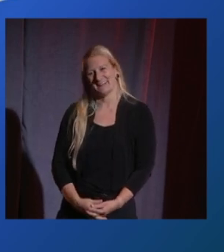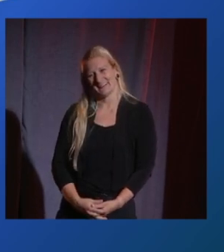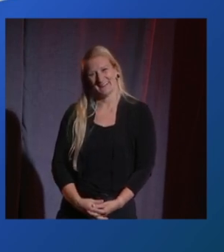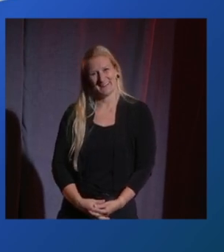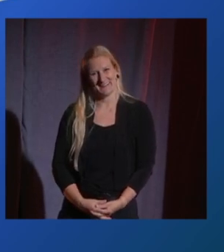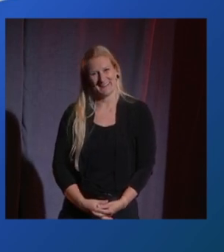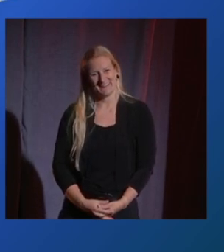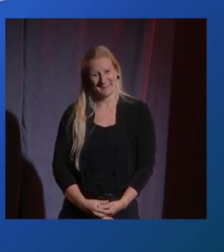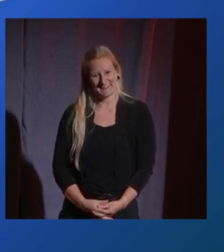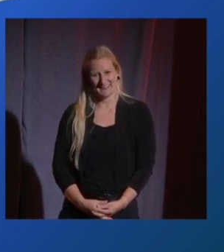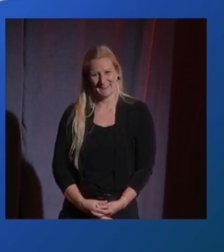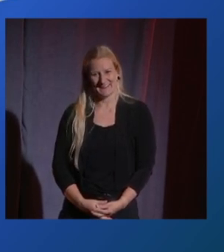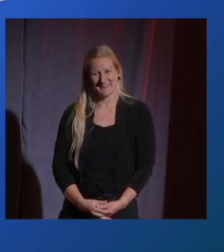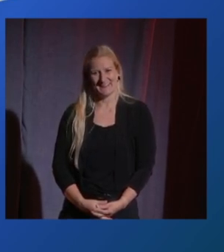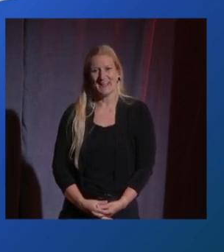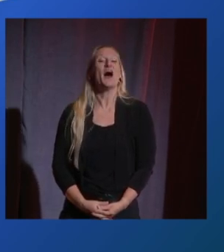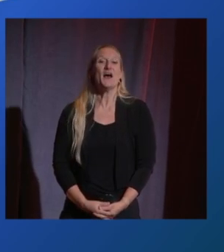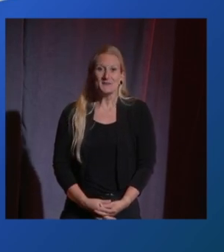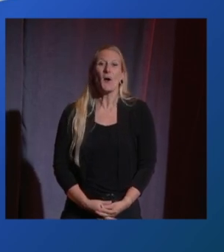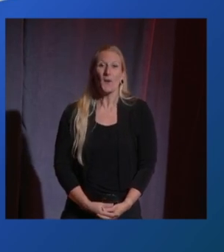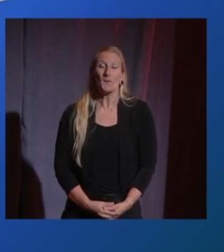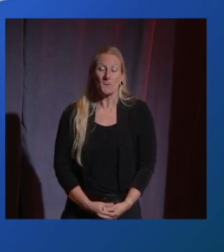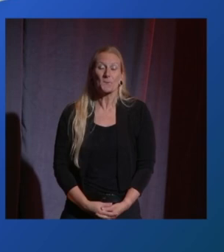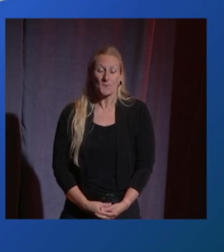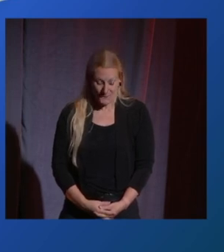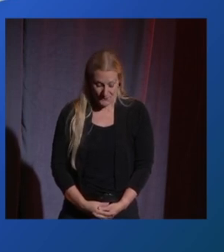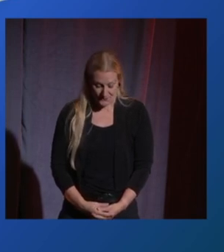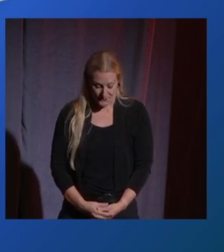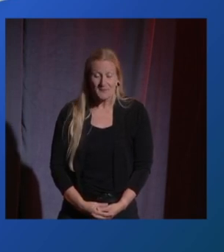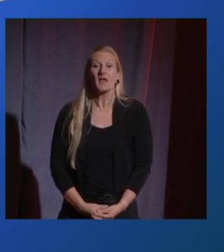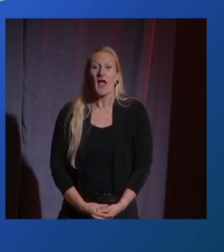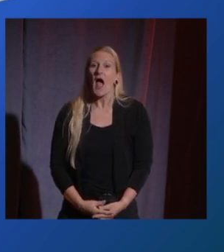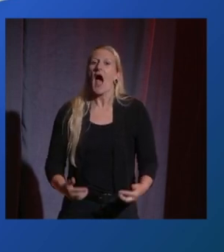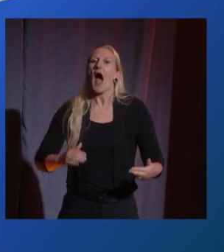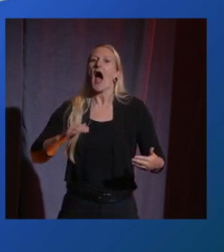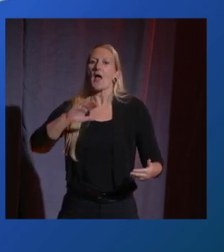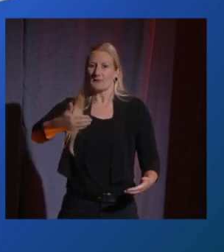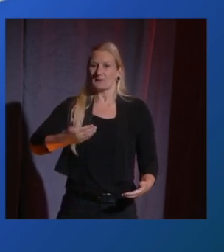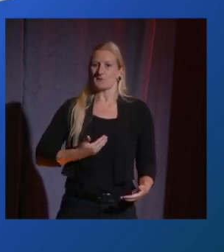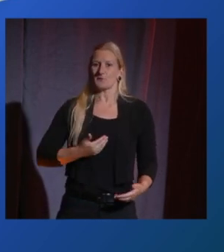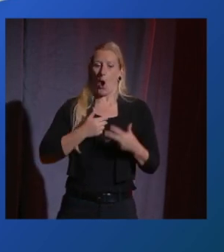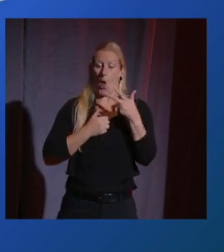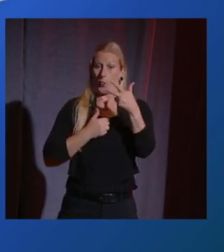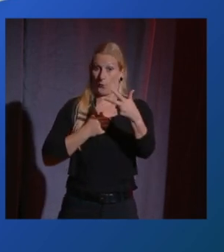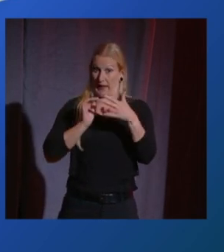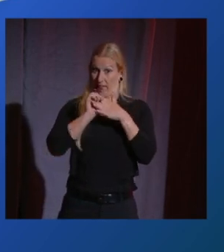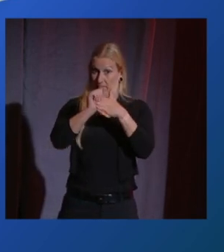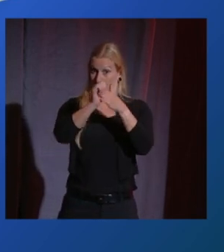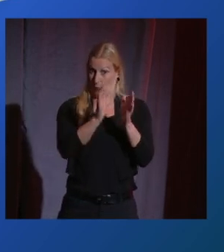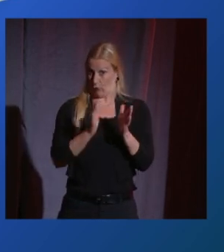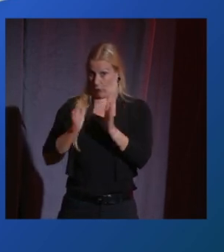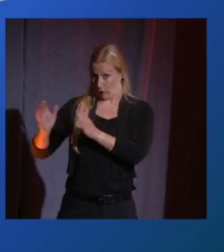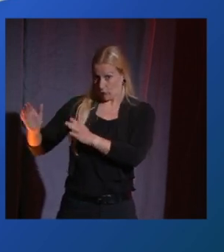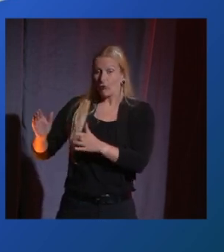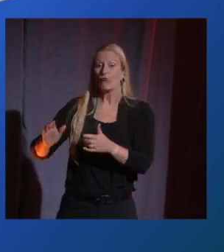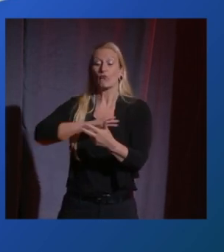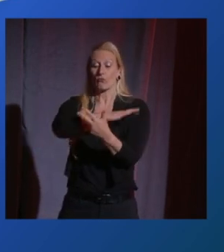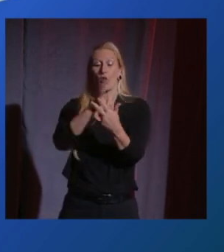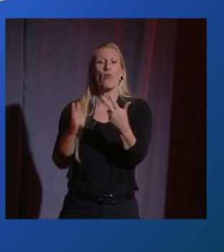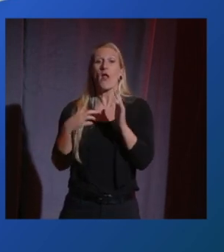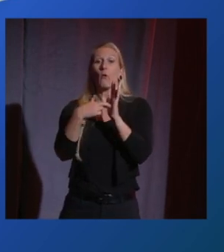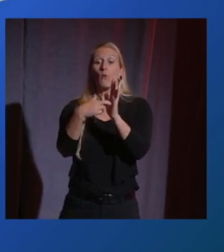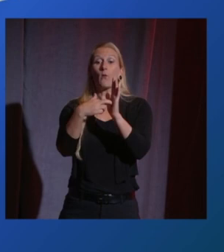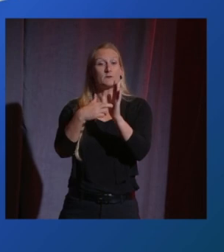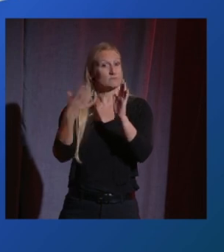here um so yes um let me introduce our three leaders um they